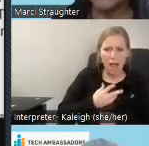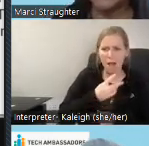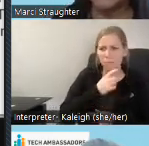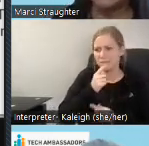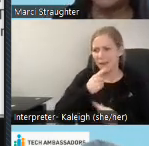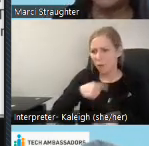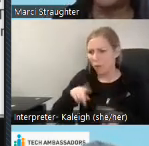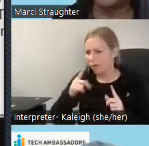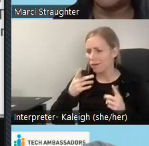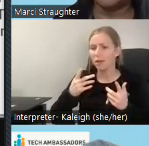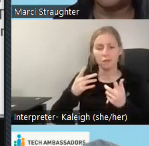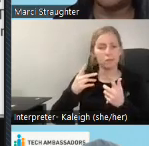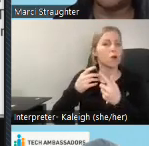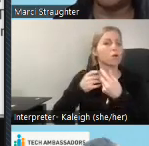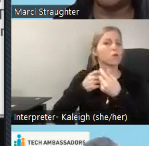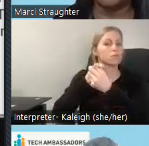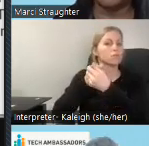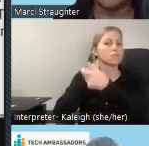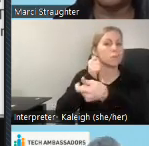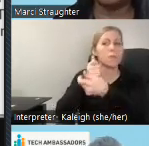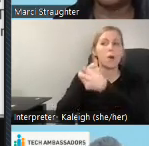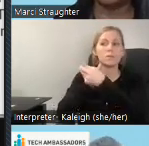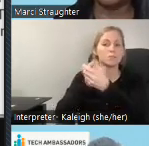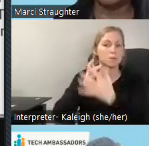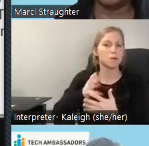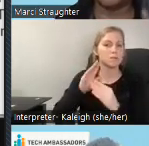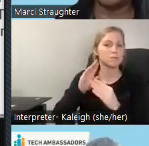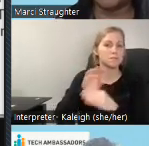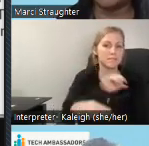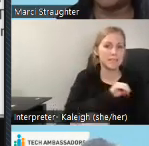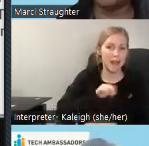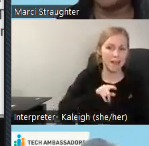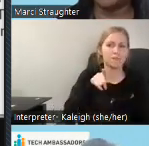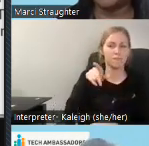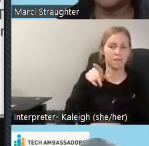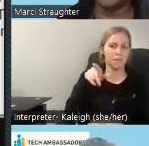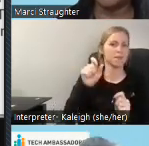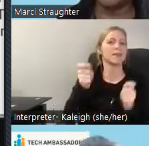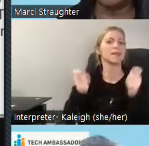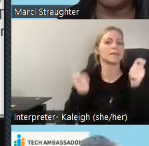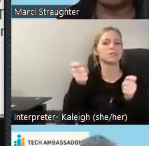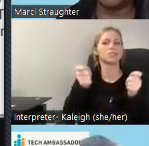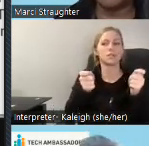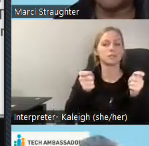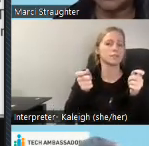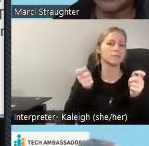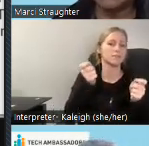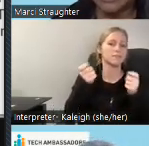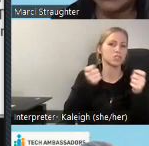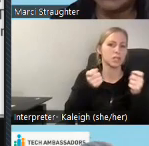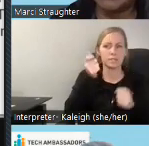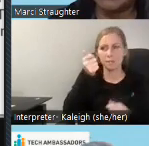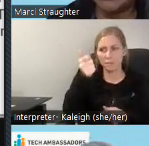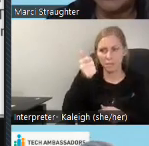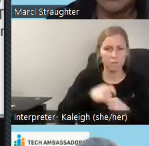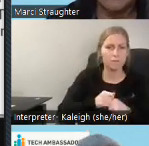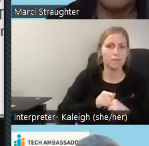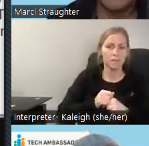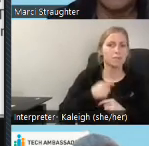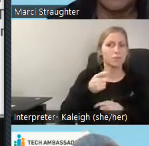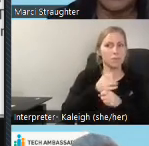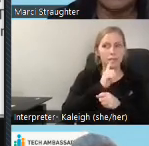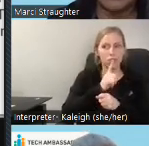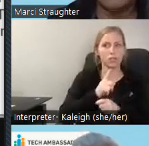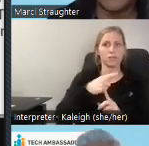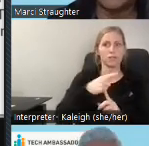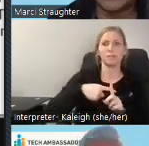they can adjust the thermostat and things like that to make sure it's on the temperature that I like it on. And